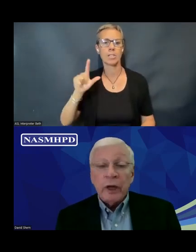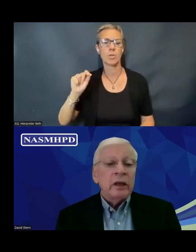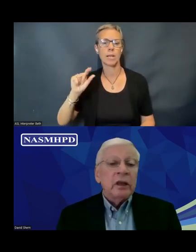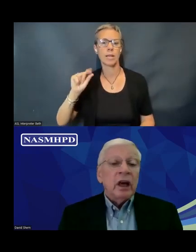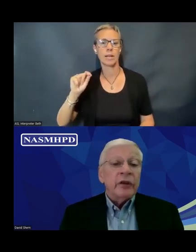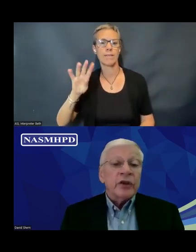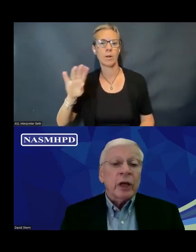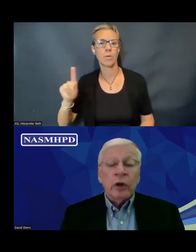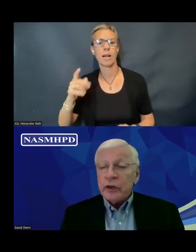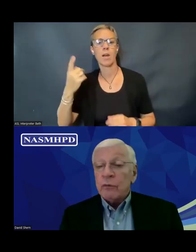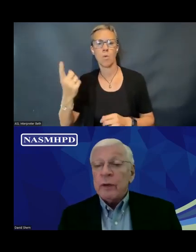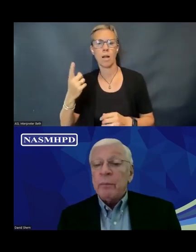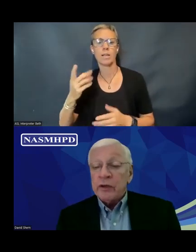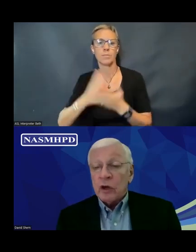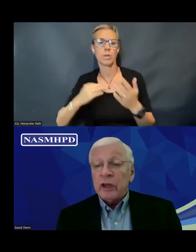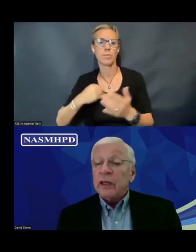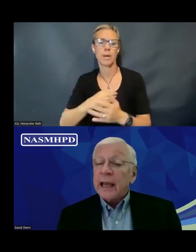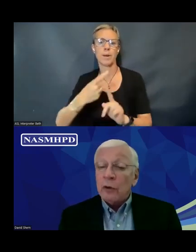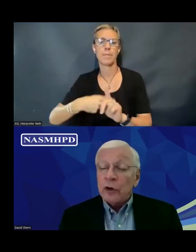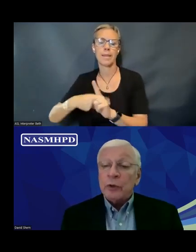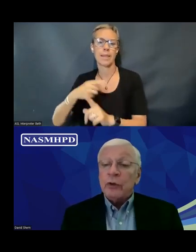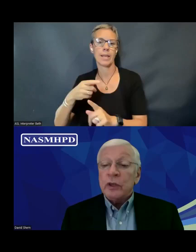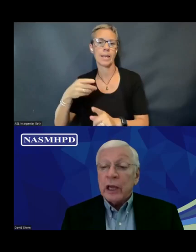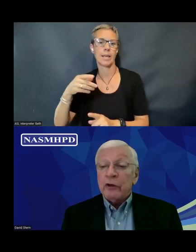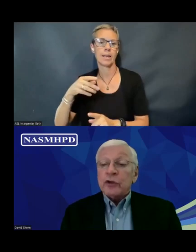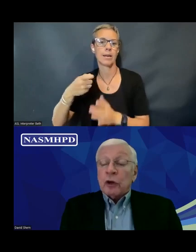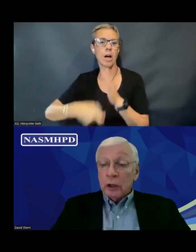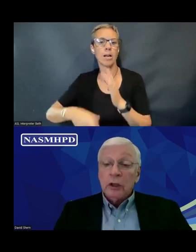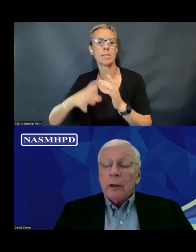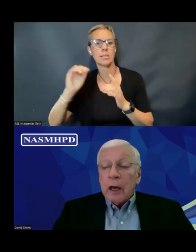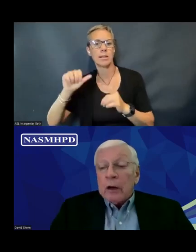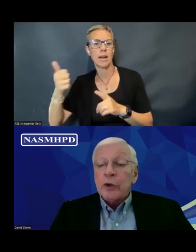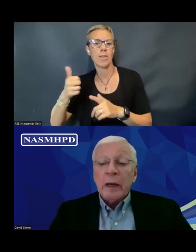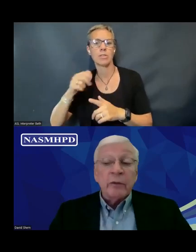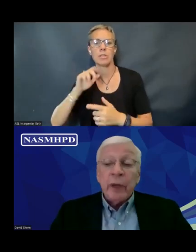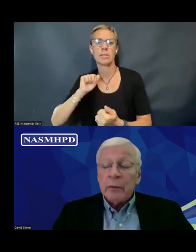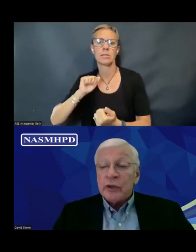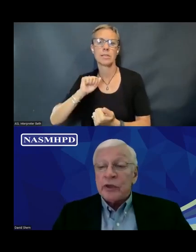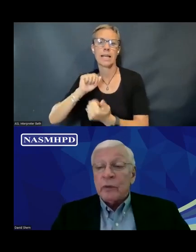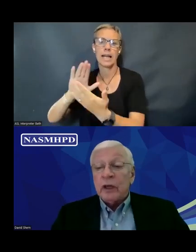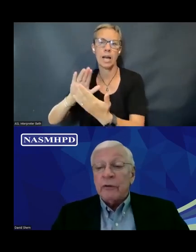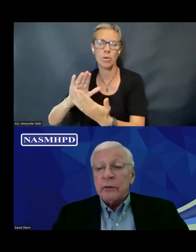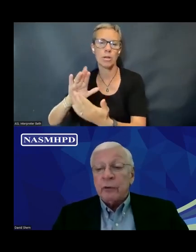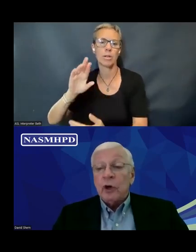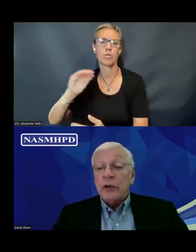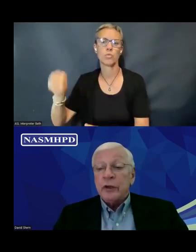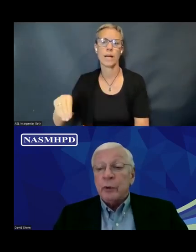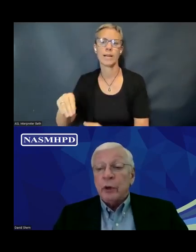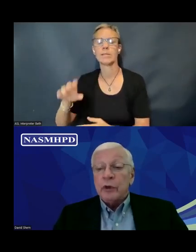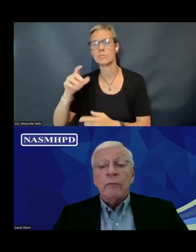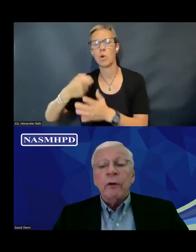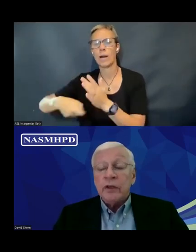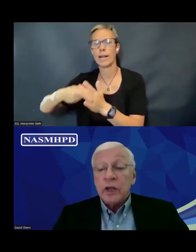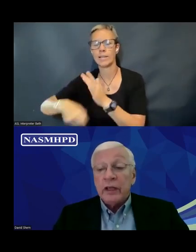member per month rate, and the second one is a rate based on encounters, but those encounters are a prospective payment system that covers the full